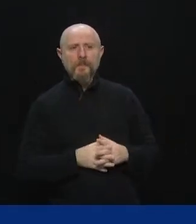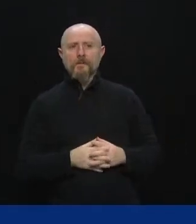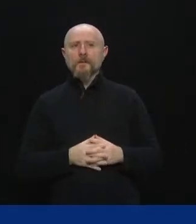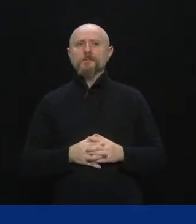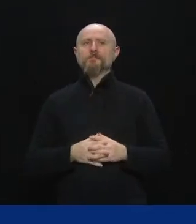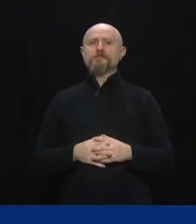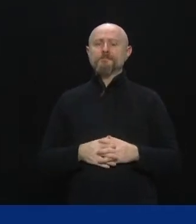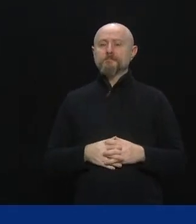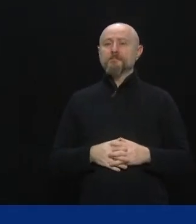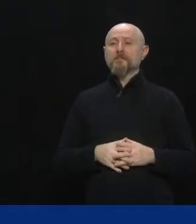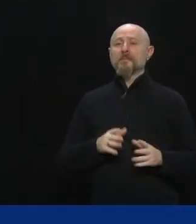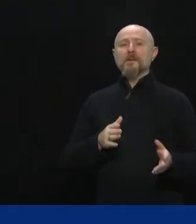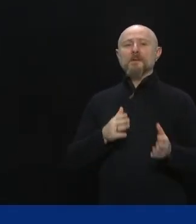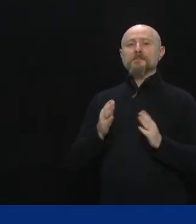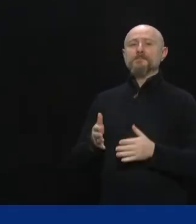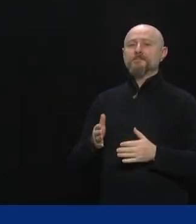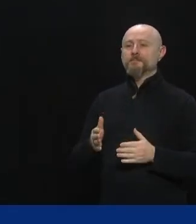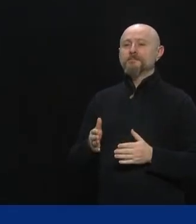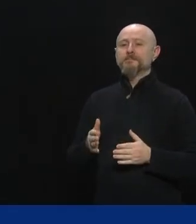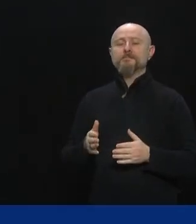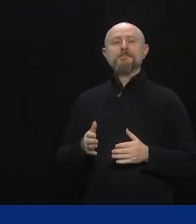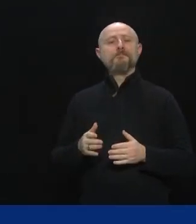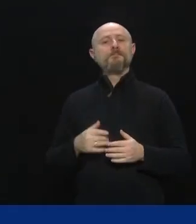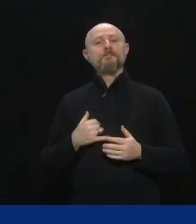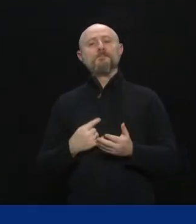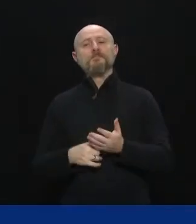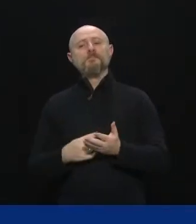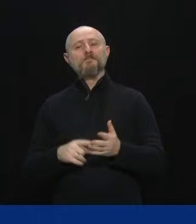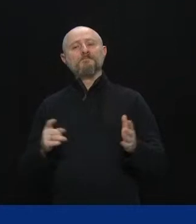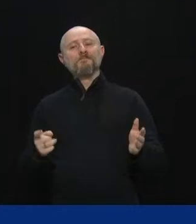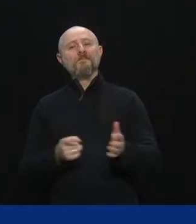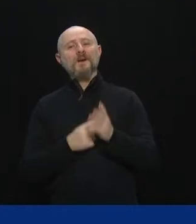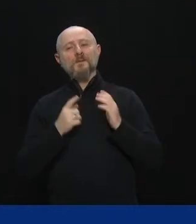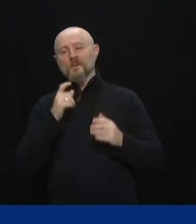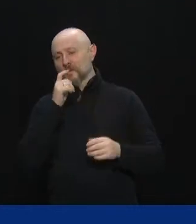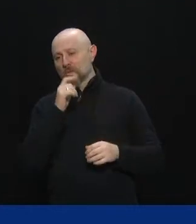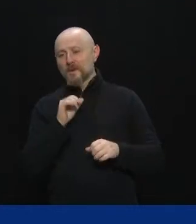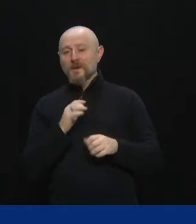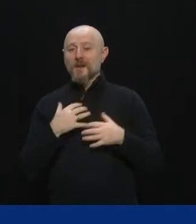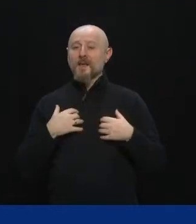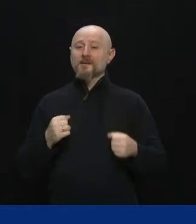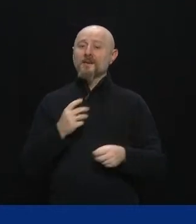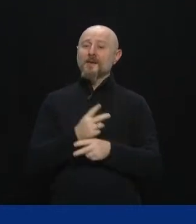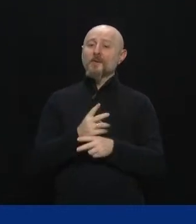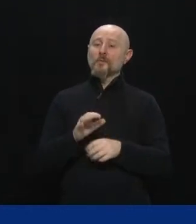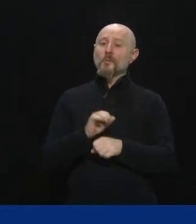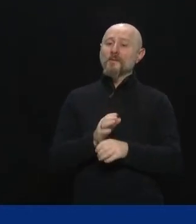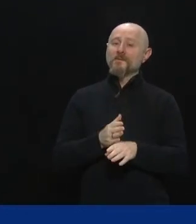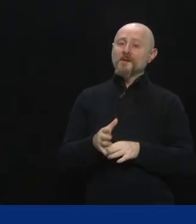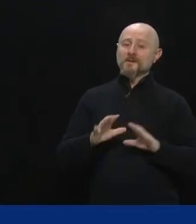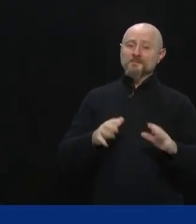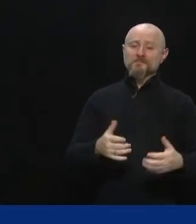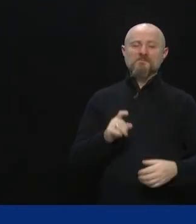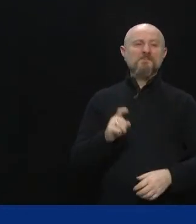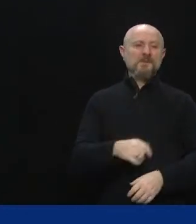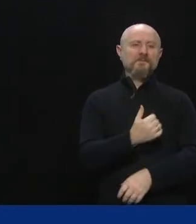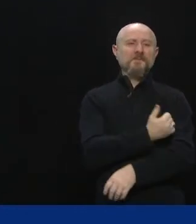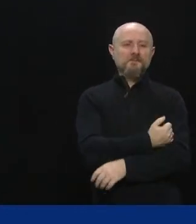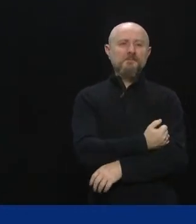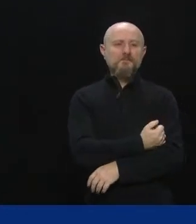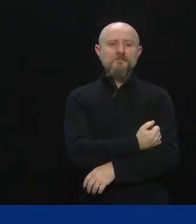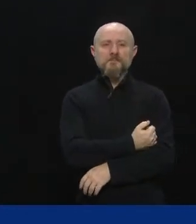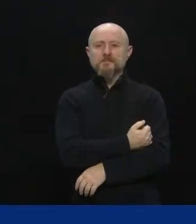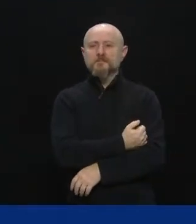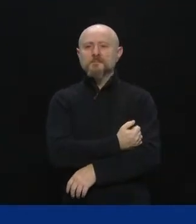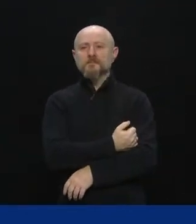Also, we had a mandate that healthcare workers be vaccinated. It went into effect a few months ago, and